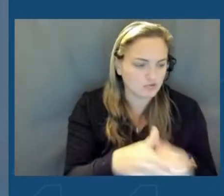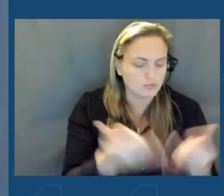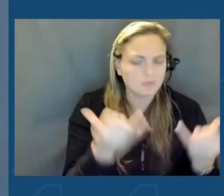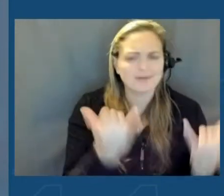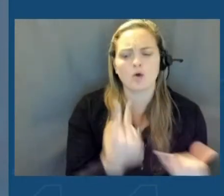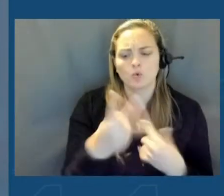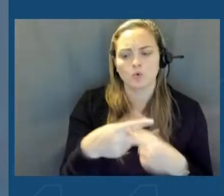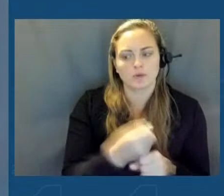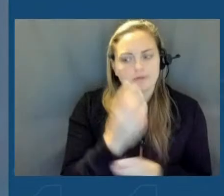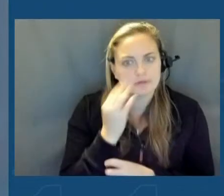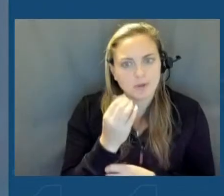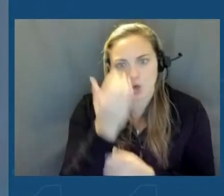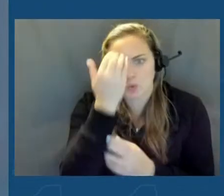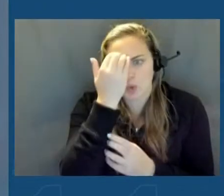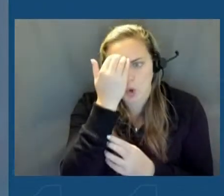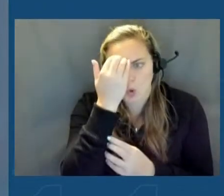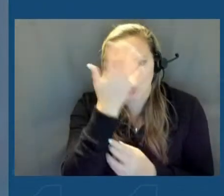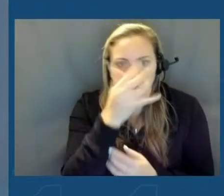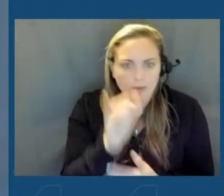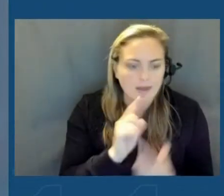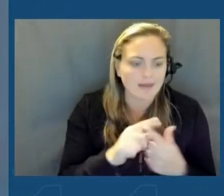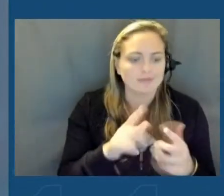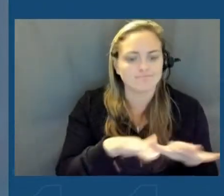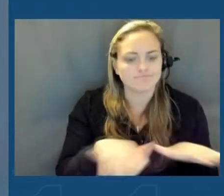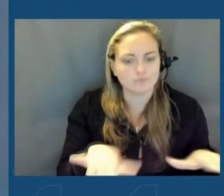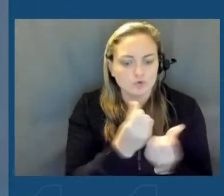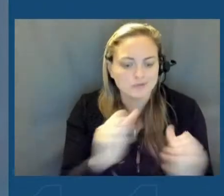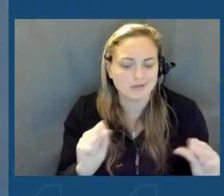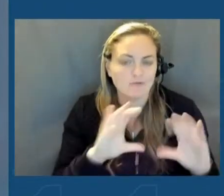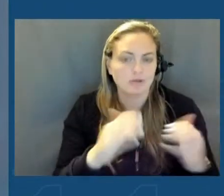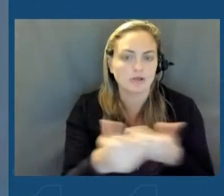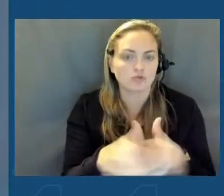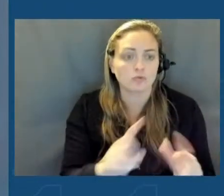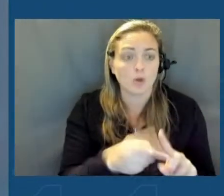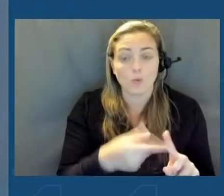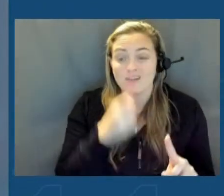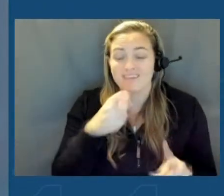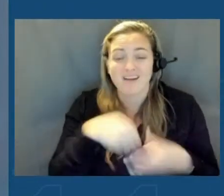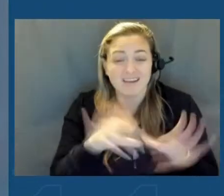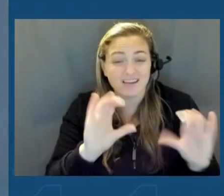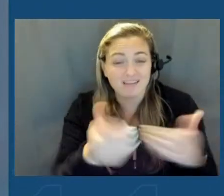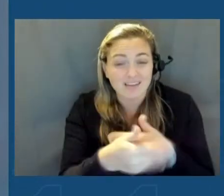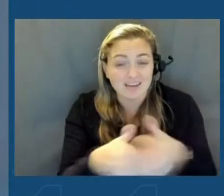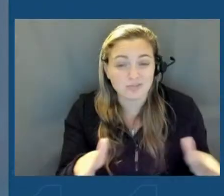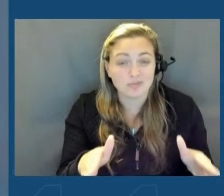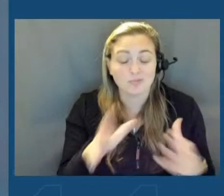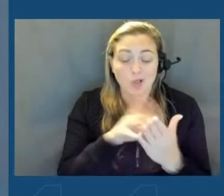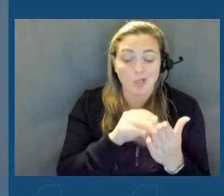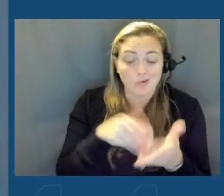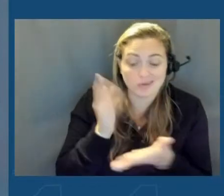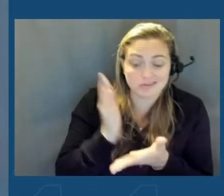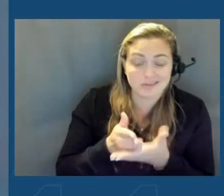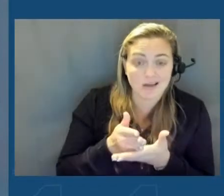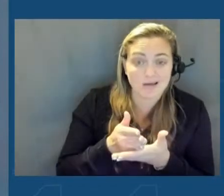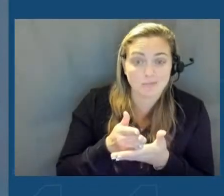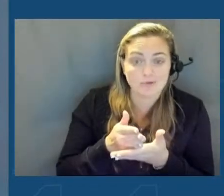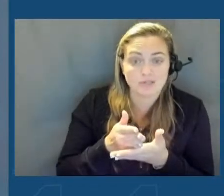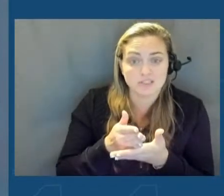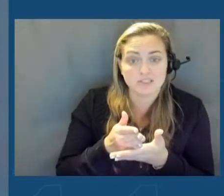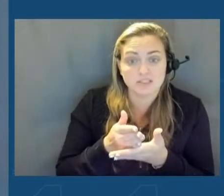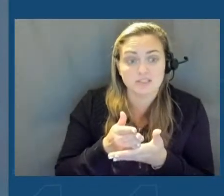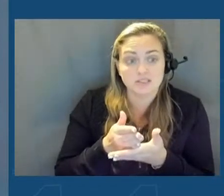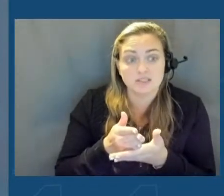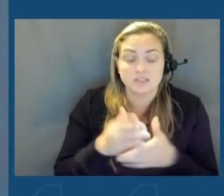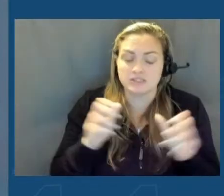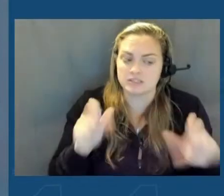of experience to know that children are safe in classrooms, and when they're not in a classroom and the learning stops, the traditional learning stops, it can